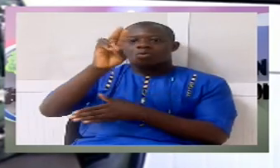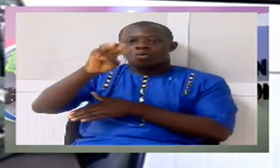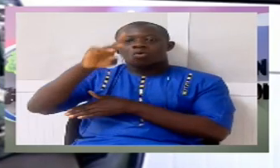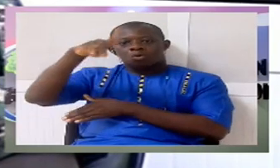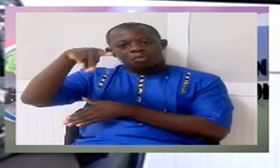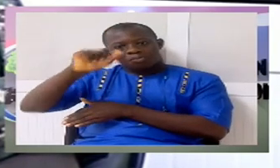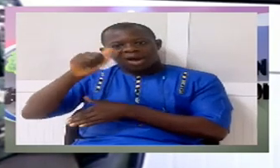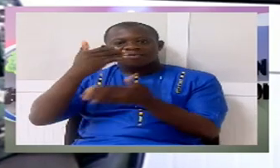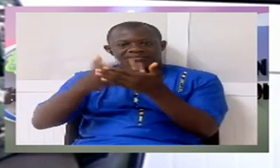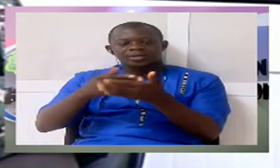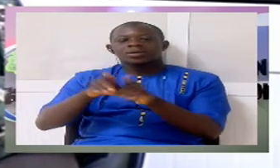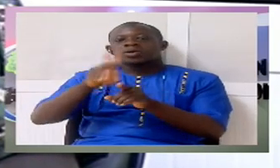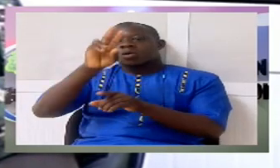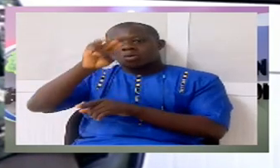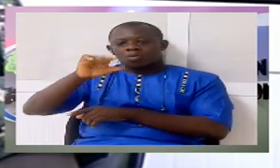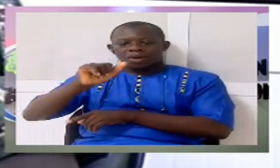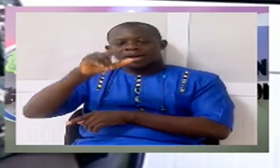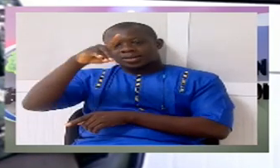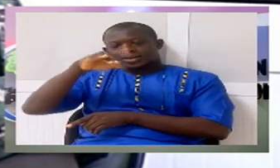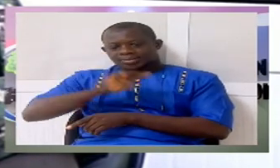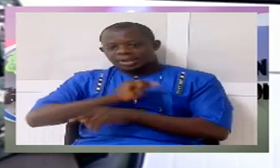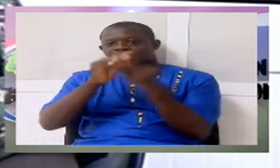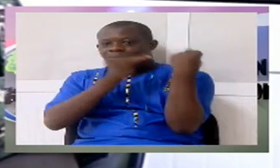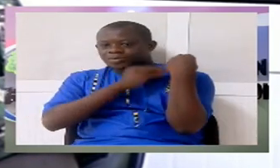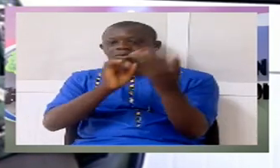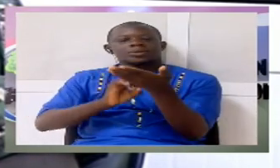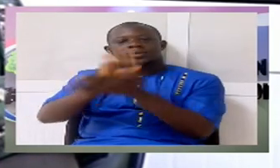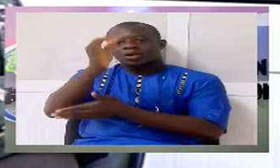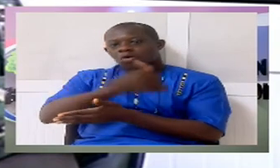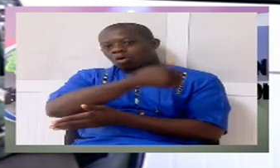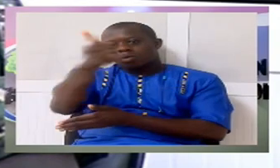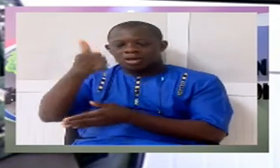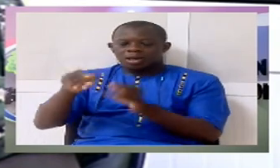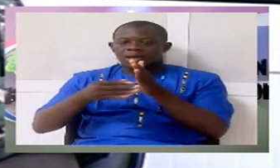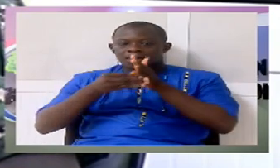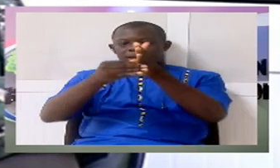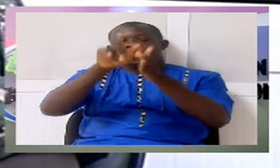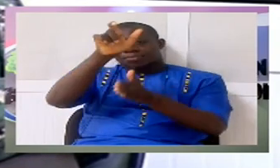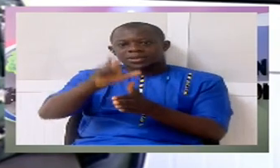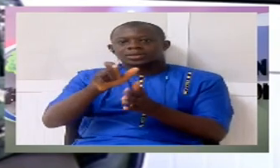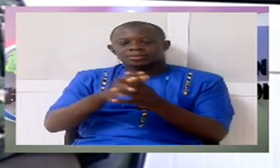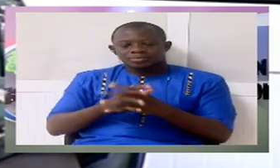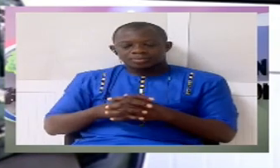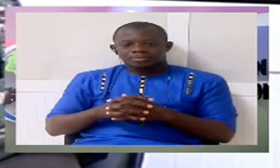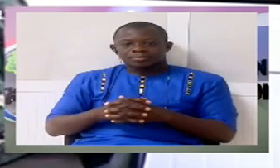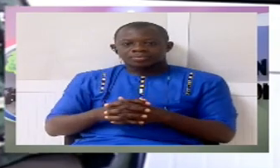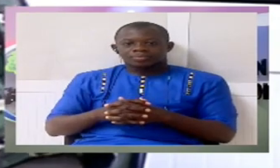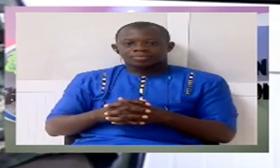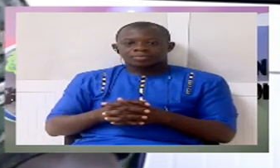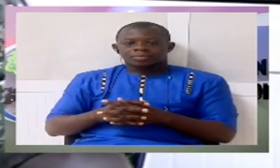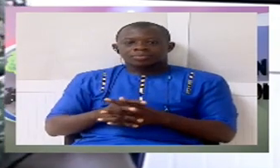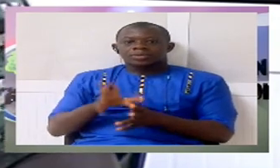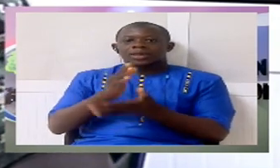commander moy pass message. Maybe umba will the one who will pass the message to the convoy commander. Convoy commander, mon rôle est pour contrôler le